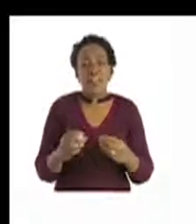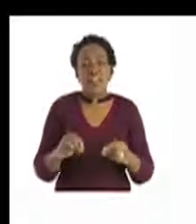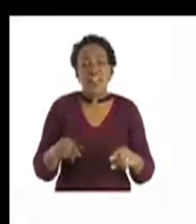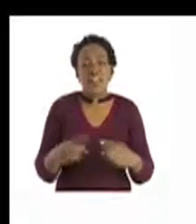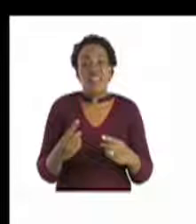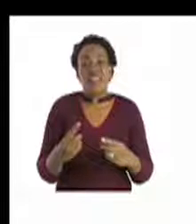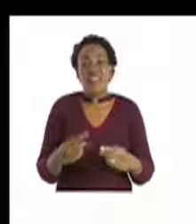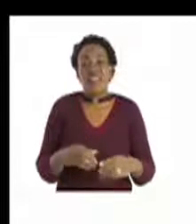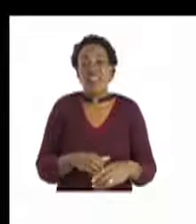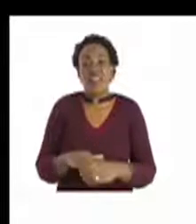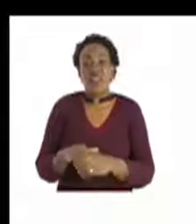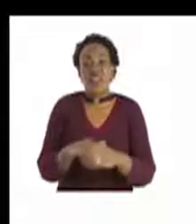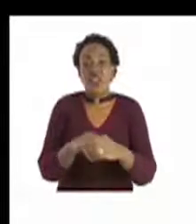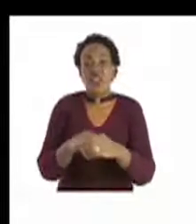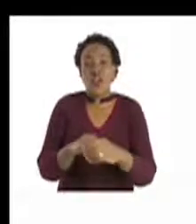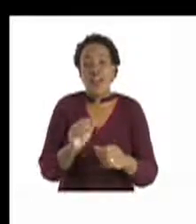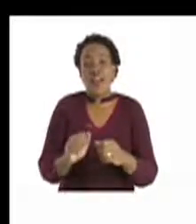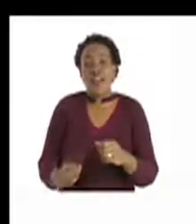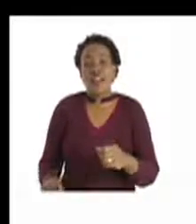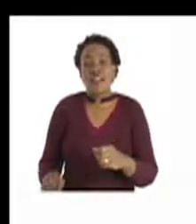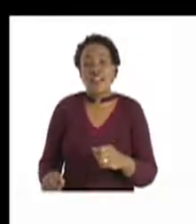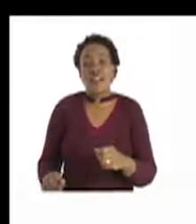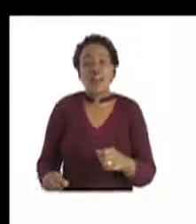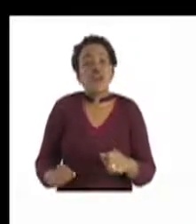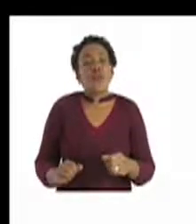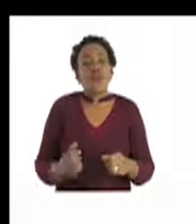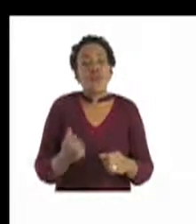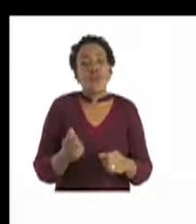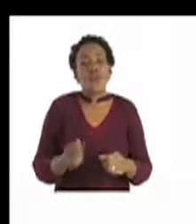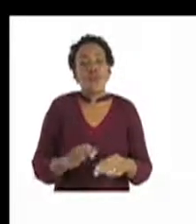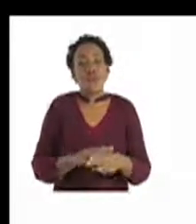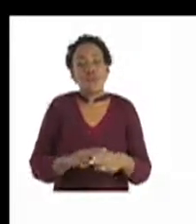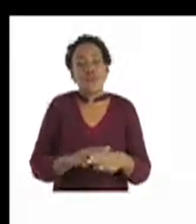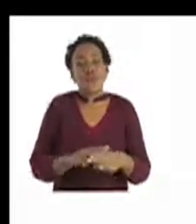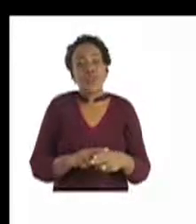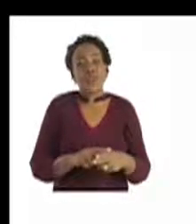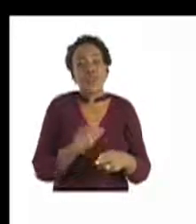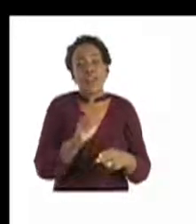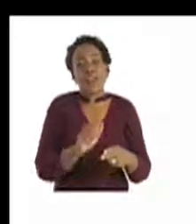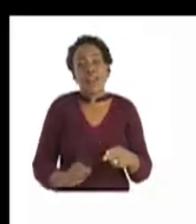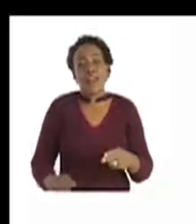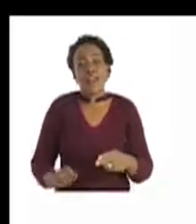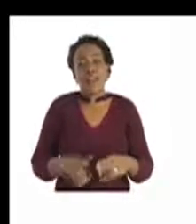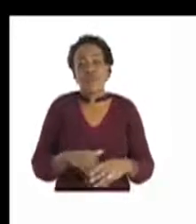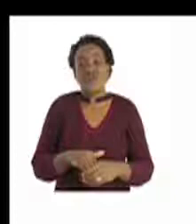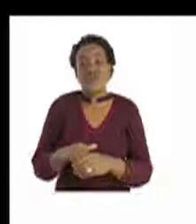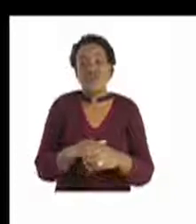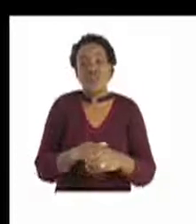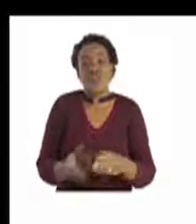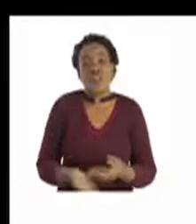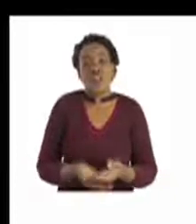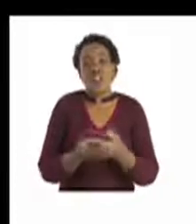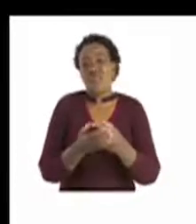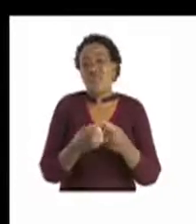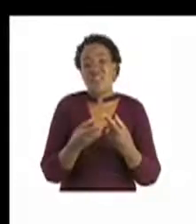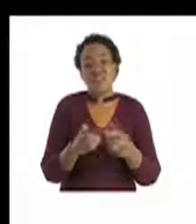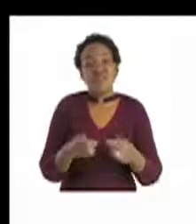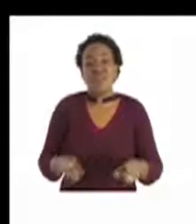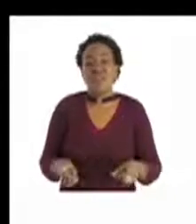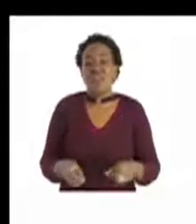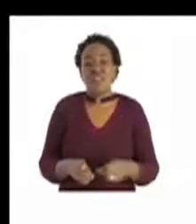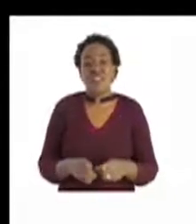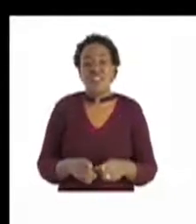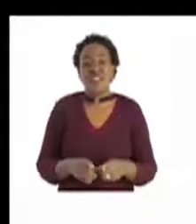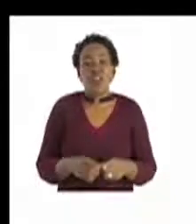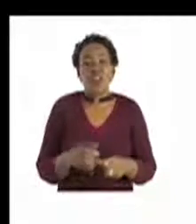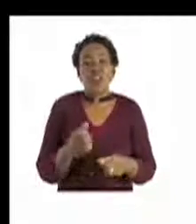go on land. We use land transport to help us in many ways. We